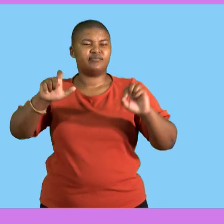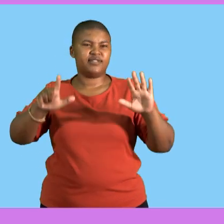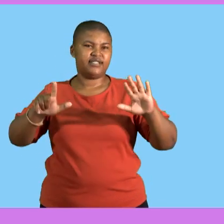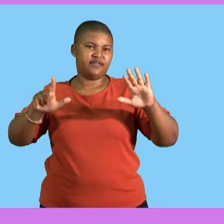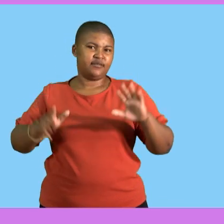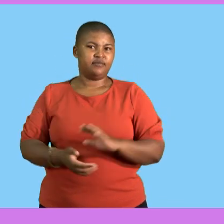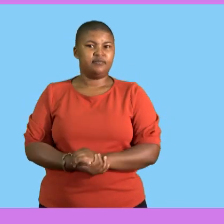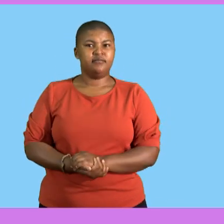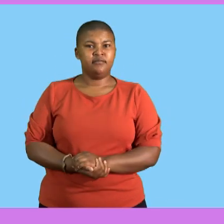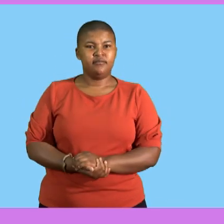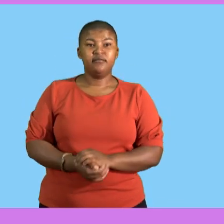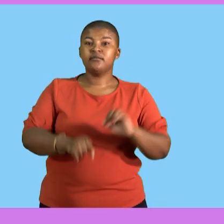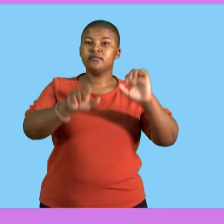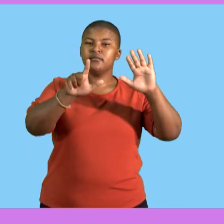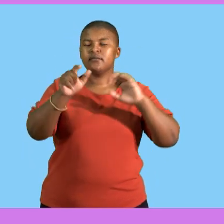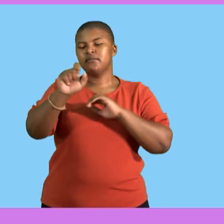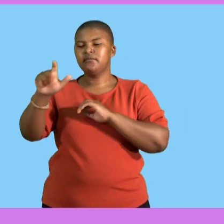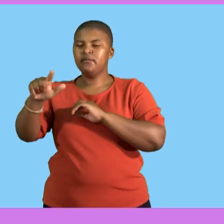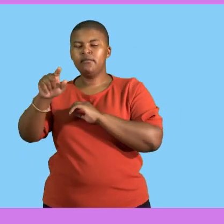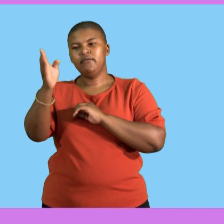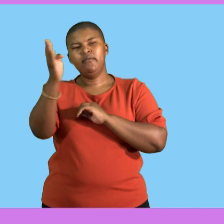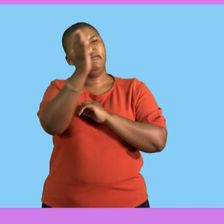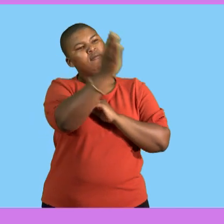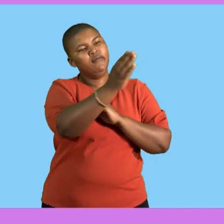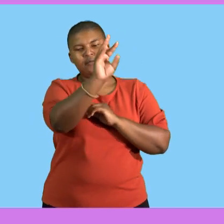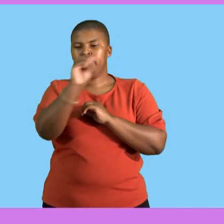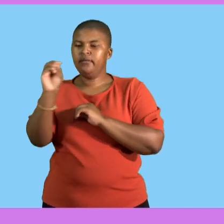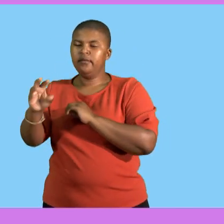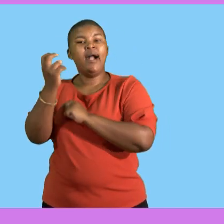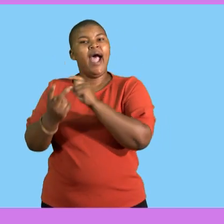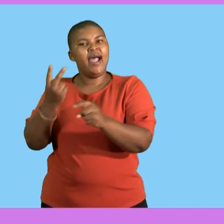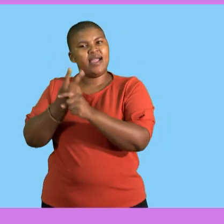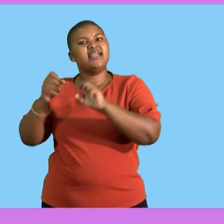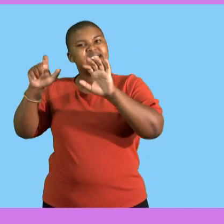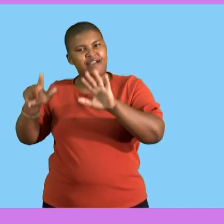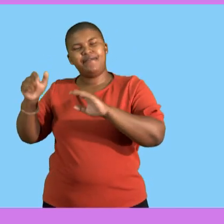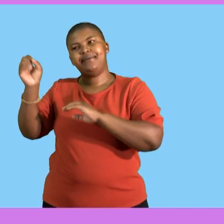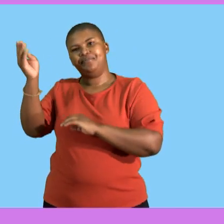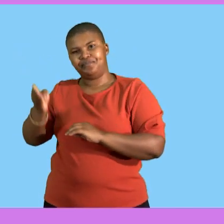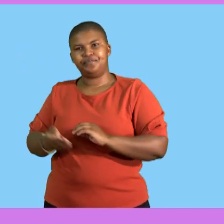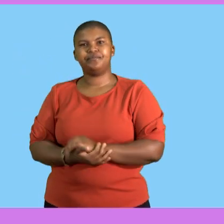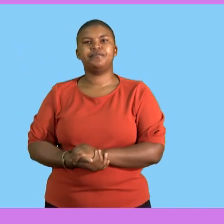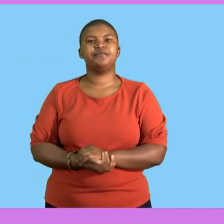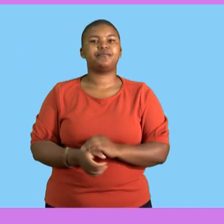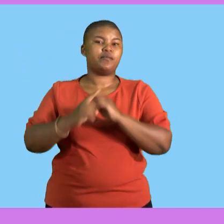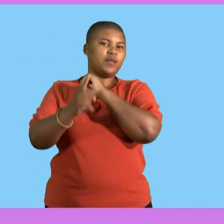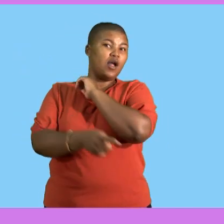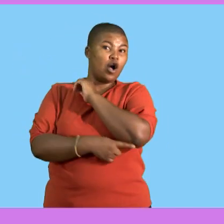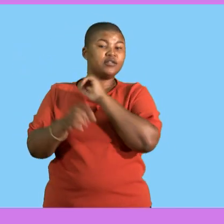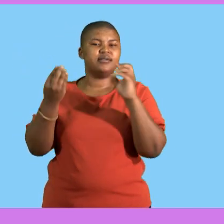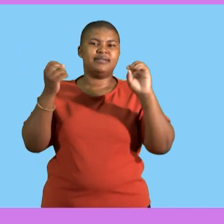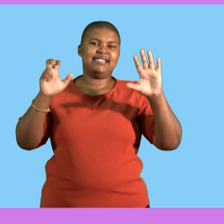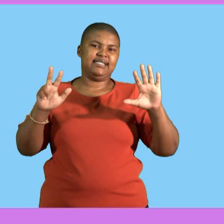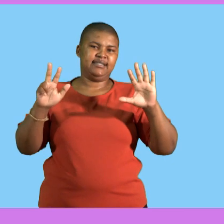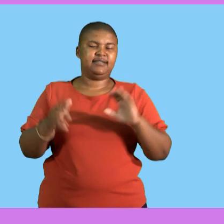7. You cancel it out. You record it down. Another 7. And then lastly, it's an 8. So